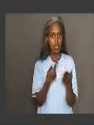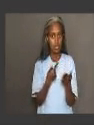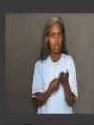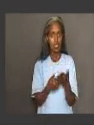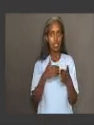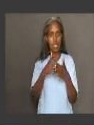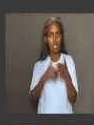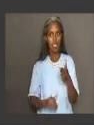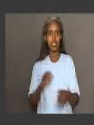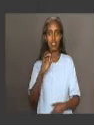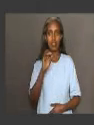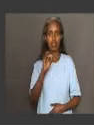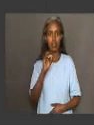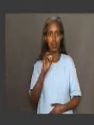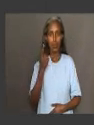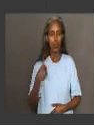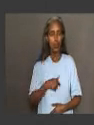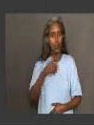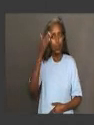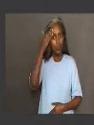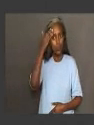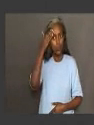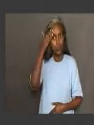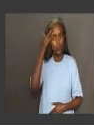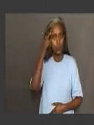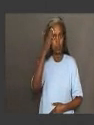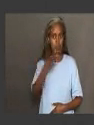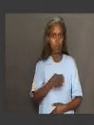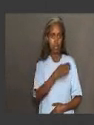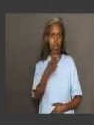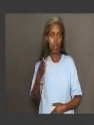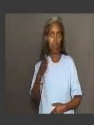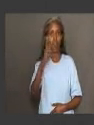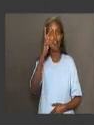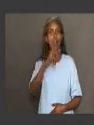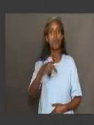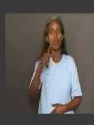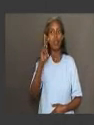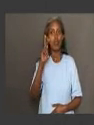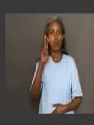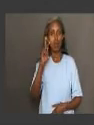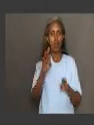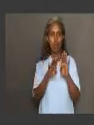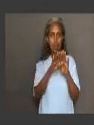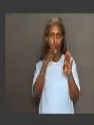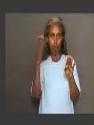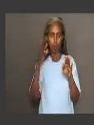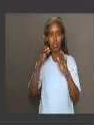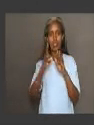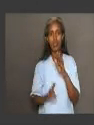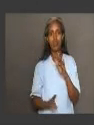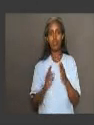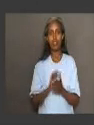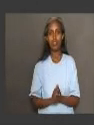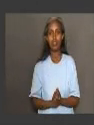Since this is less than 0, we know that the graph of the parabola will